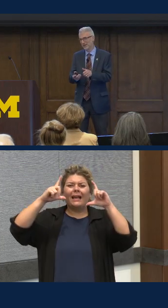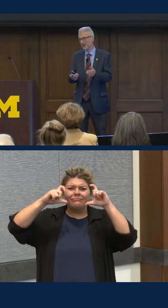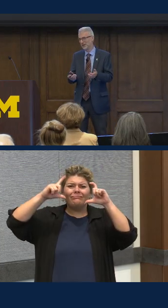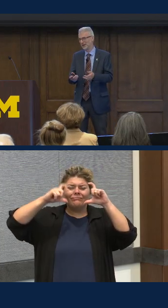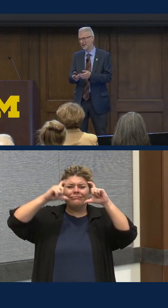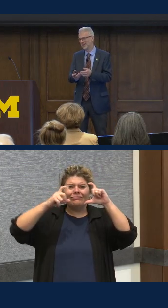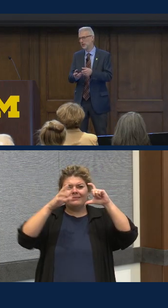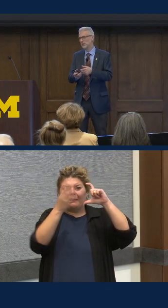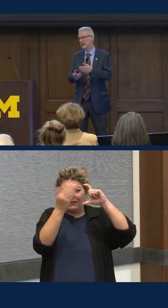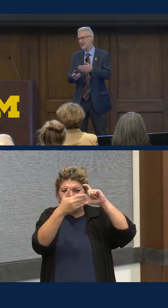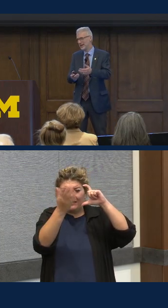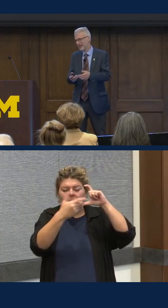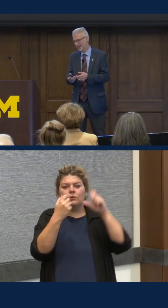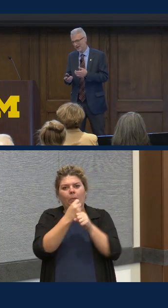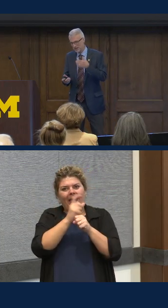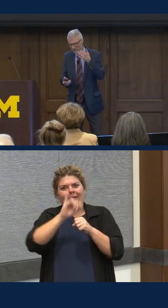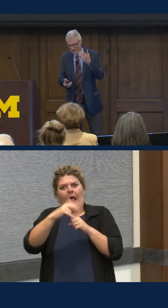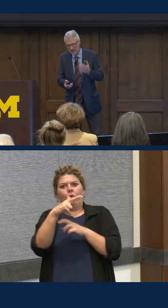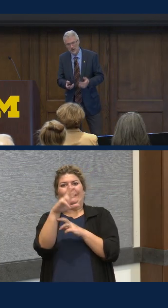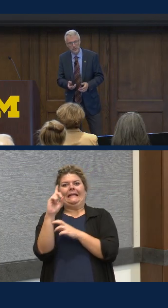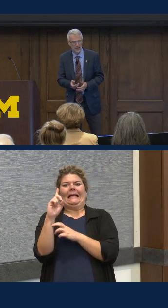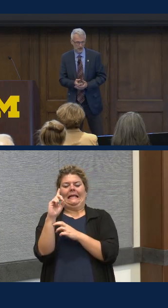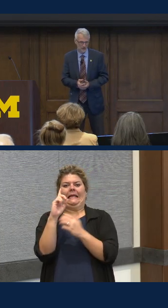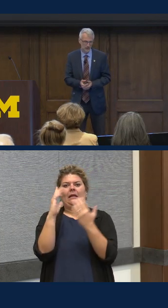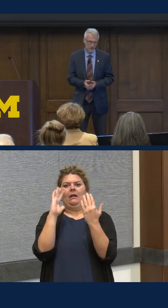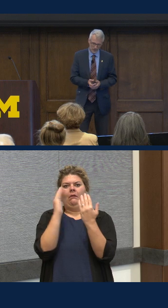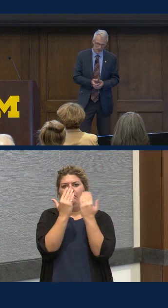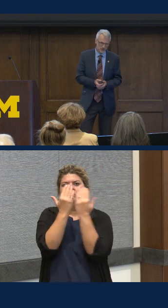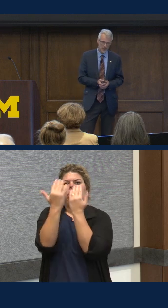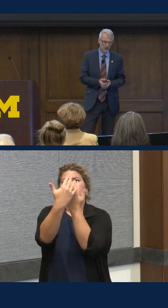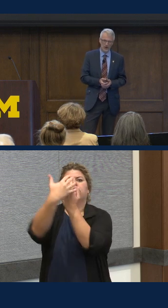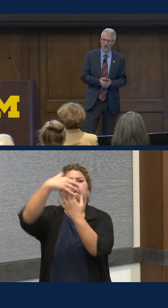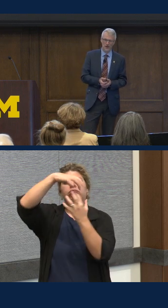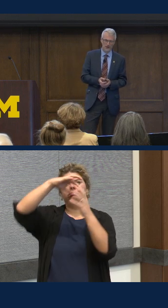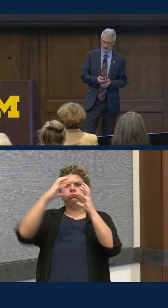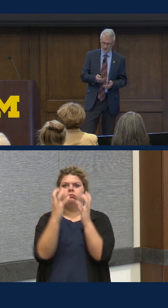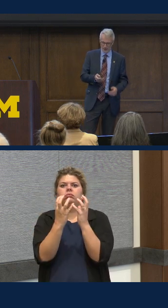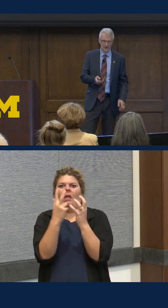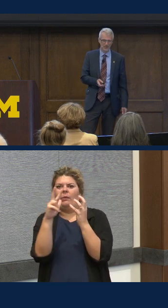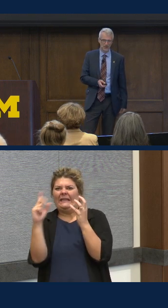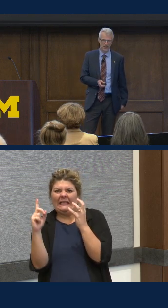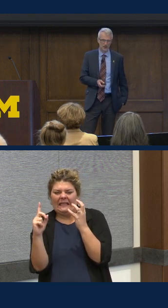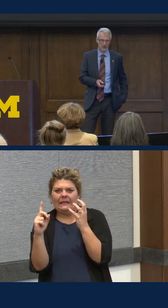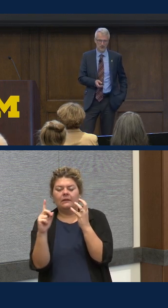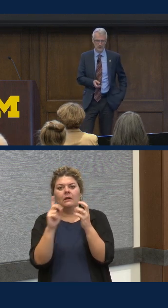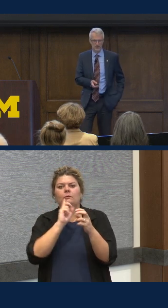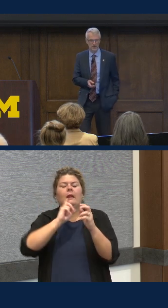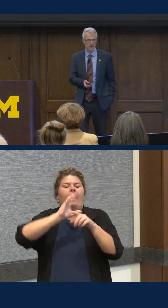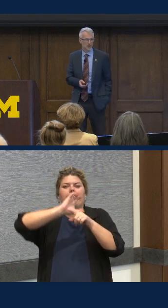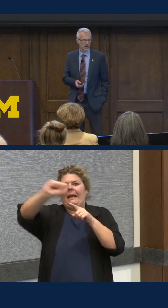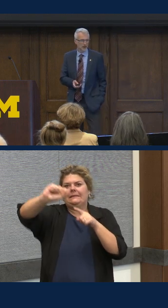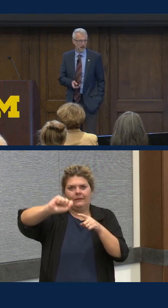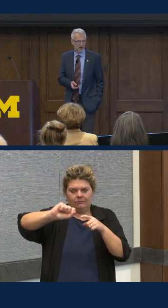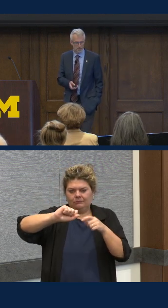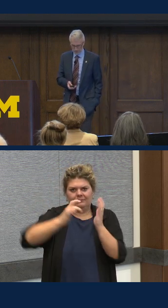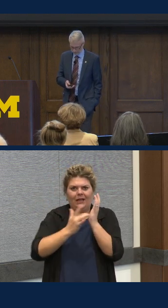and make sort of a 3D mental picture of something going on. It's amazing to me how they do this.